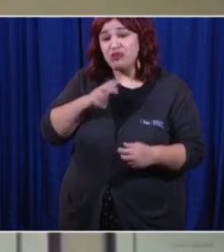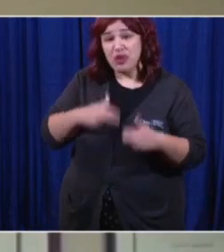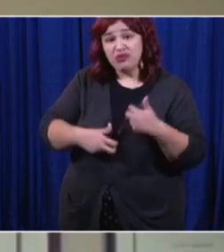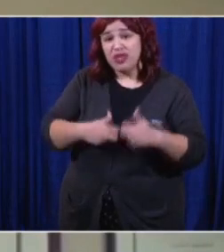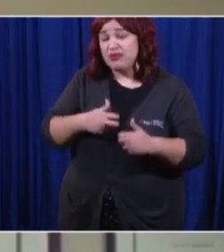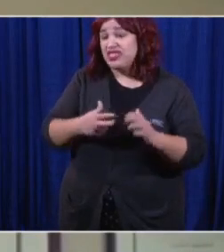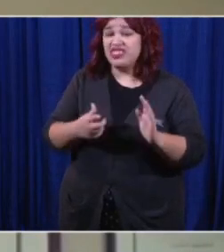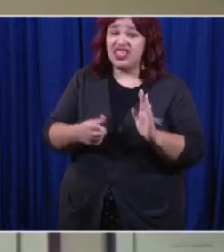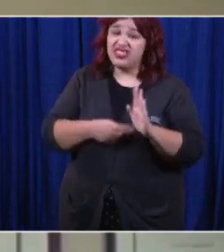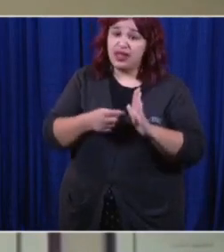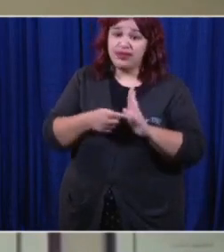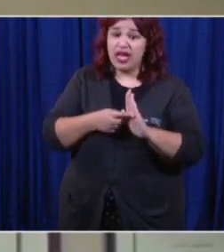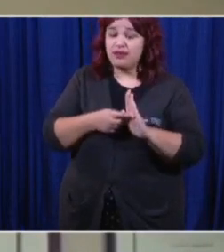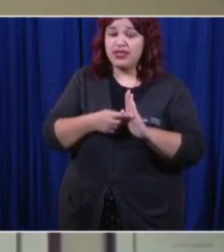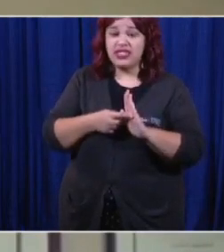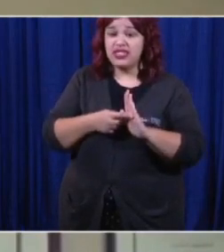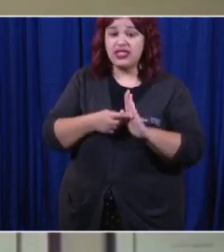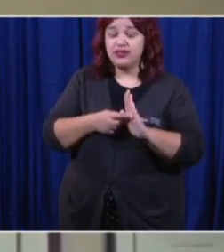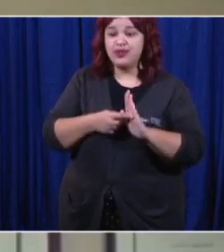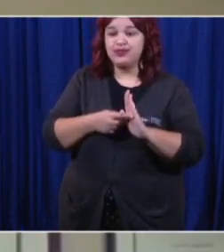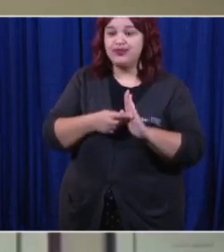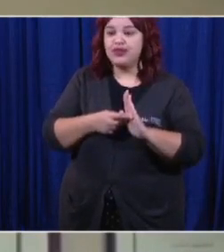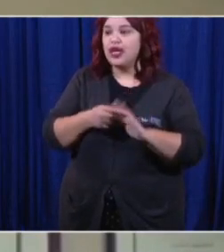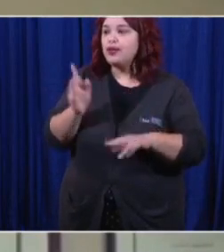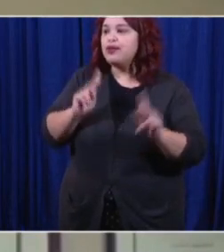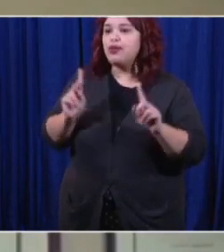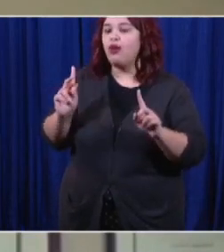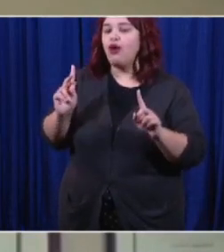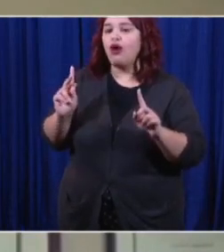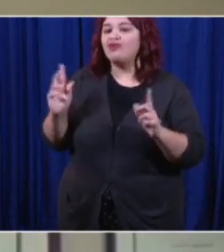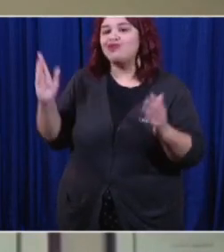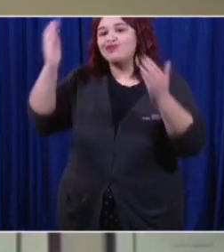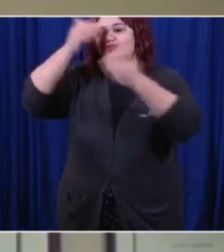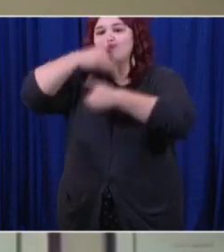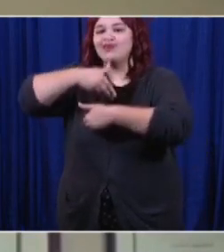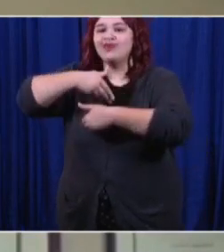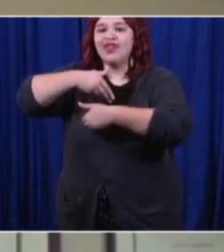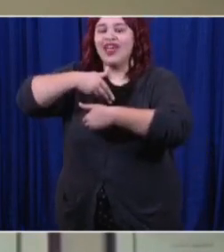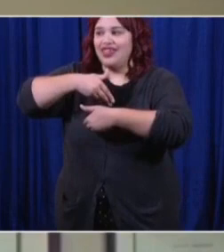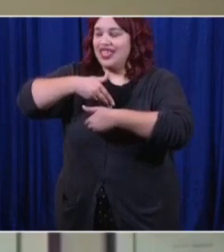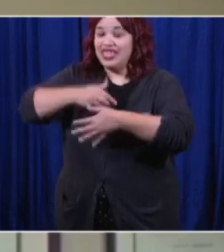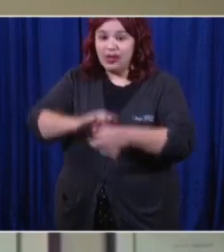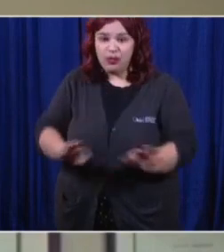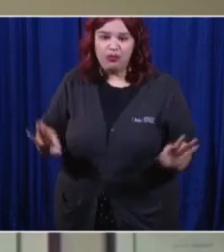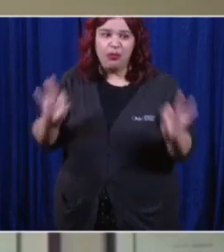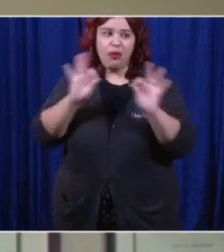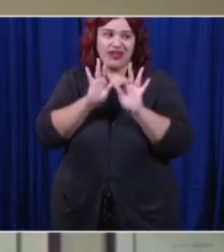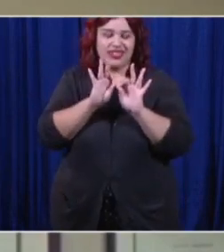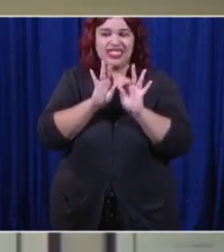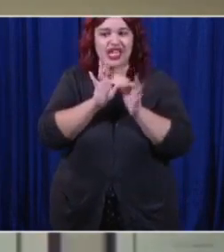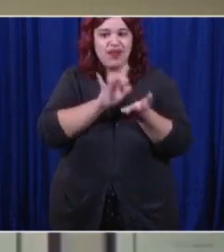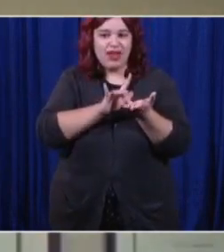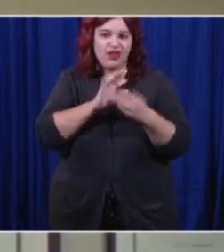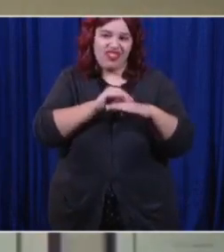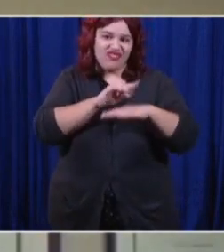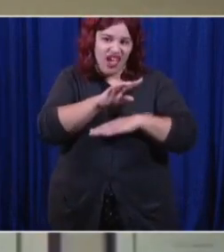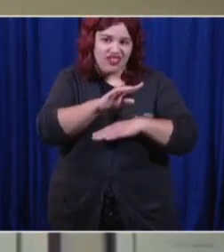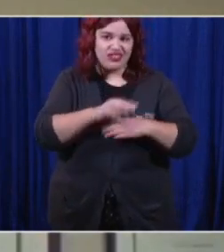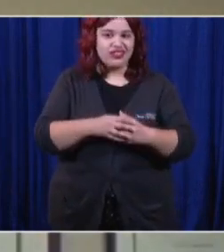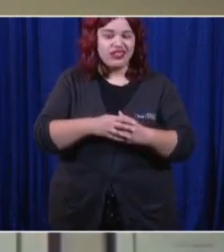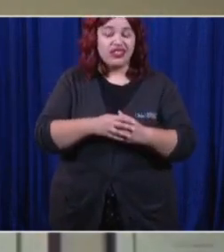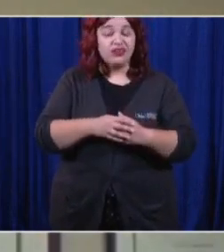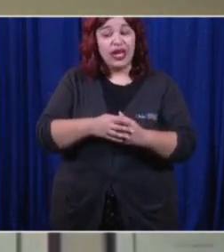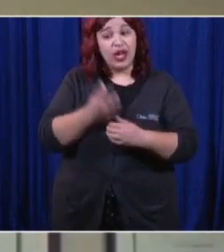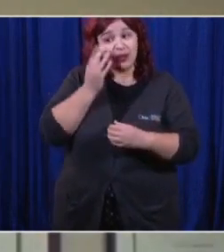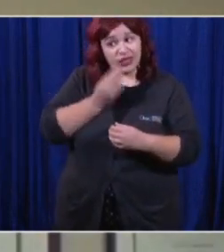you will hear increasing messaging in the days that come, encouraging people to think differently about their